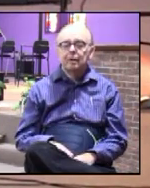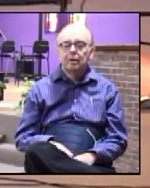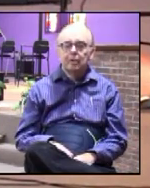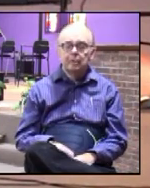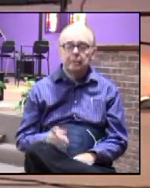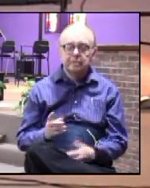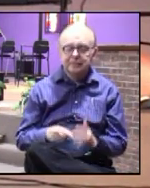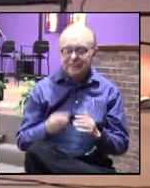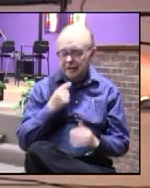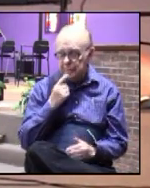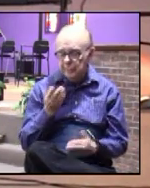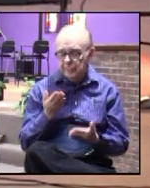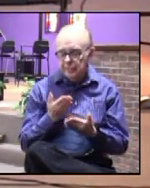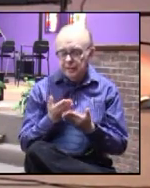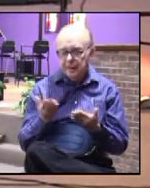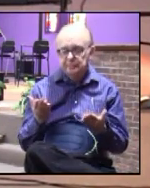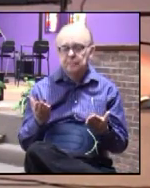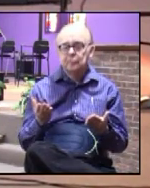What I'm saying to you is this.